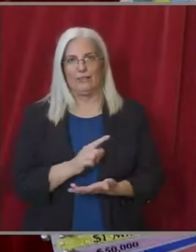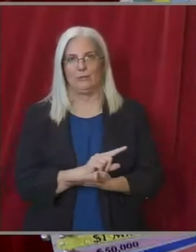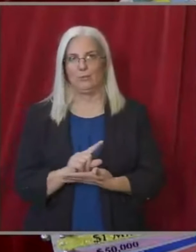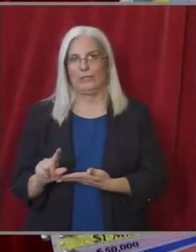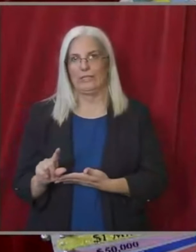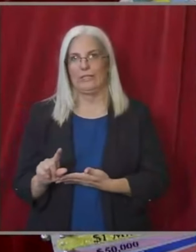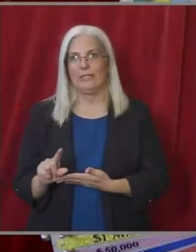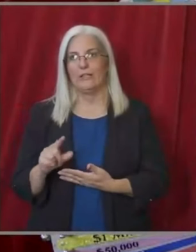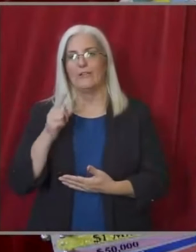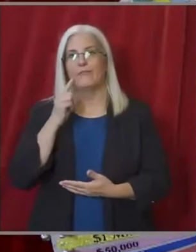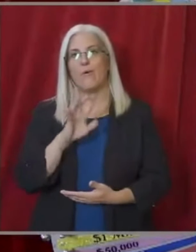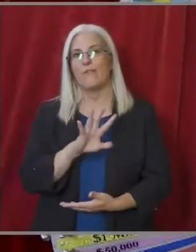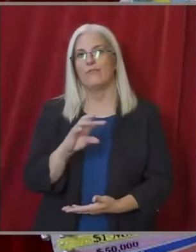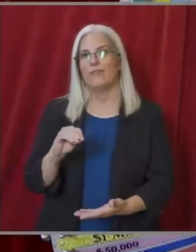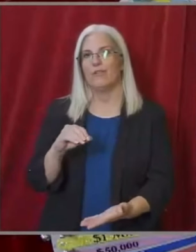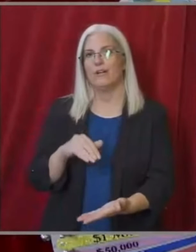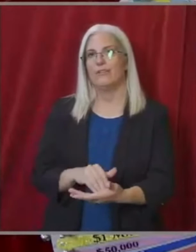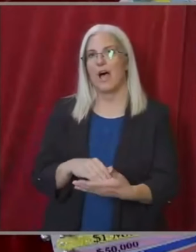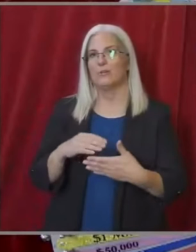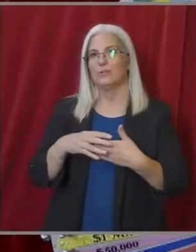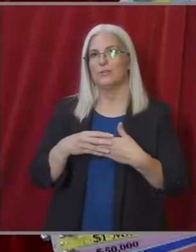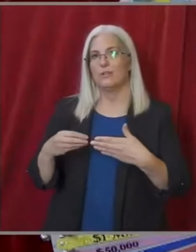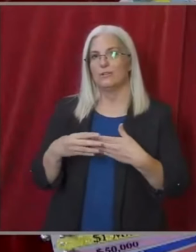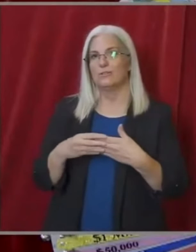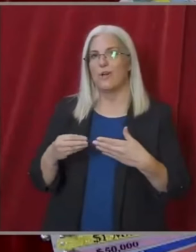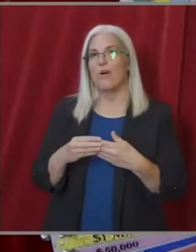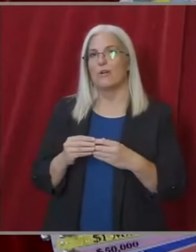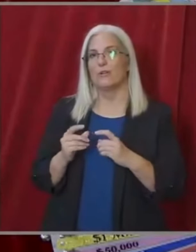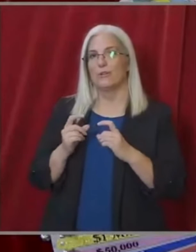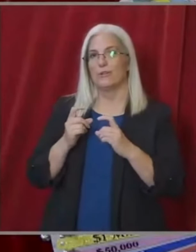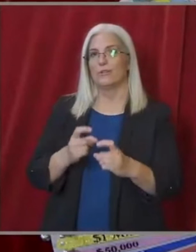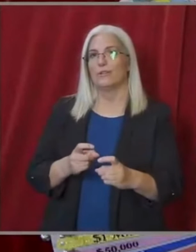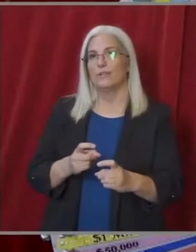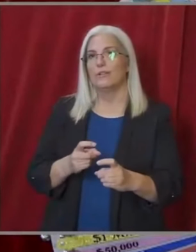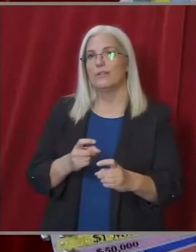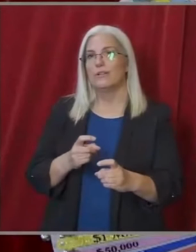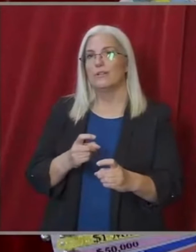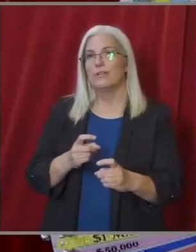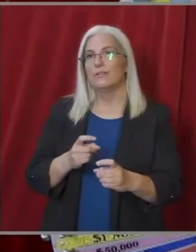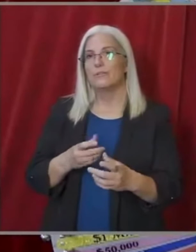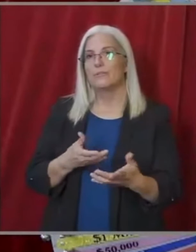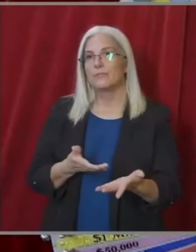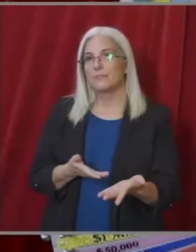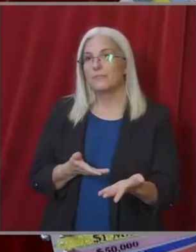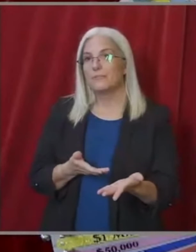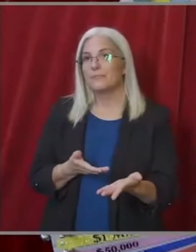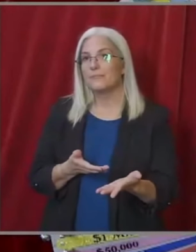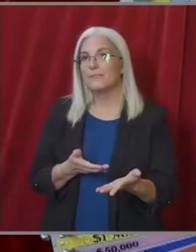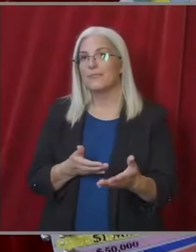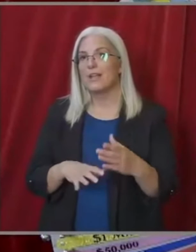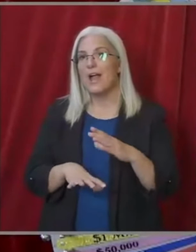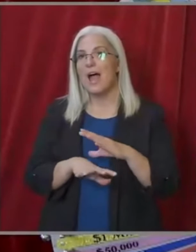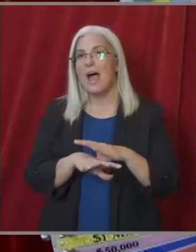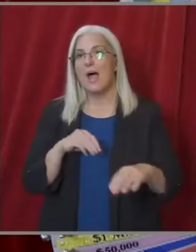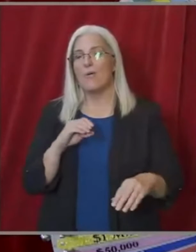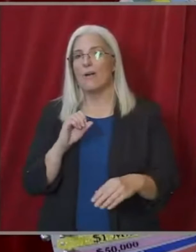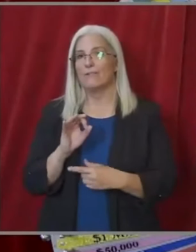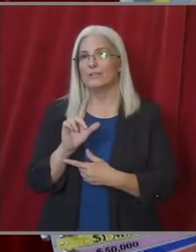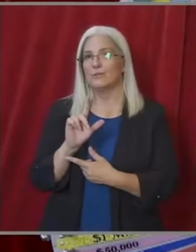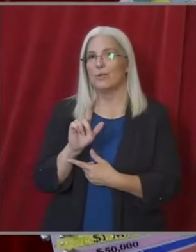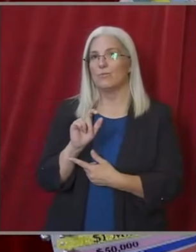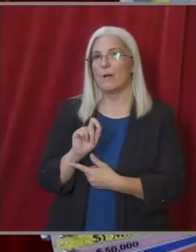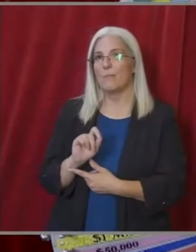$50,000 ball going to whoever of the 21.5 million Californians that